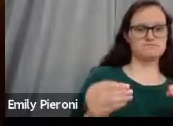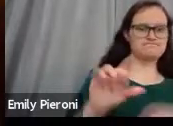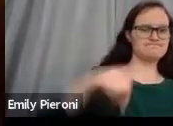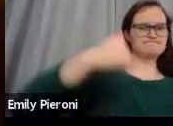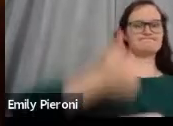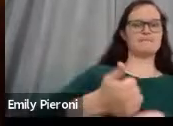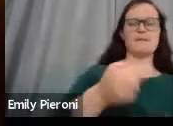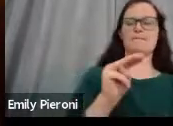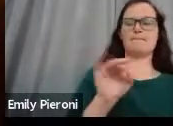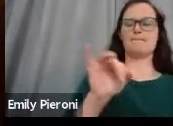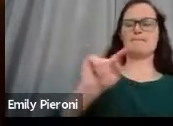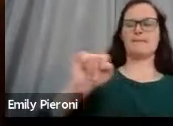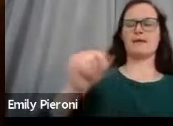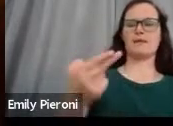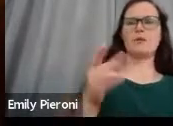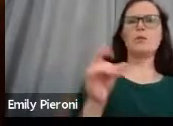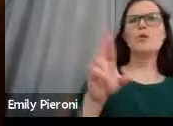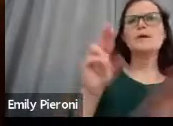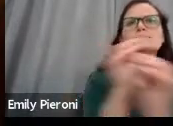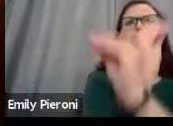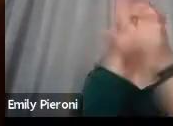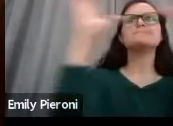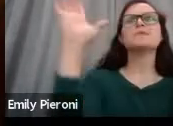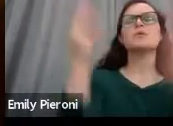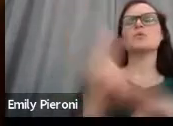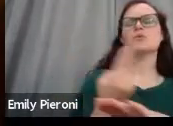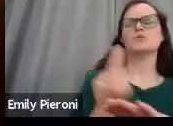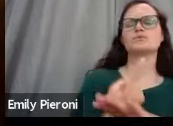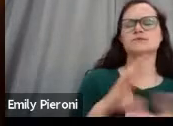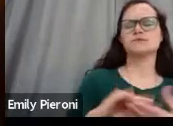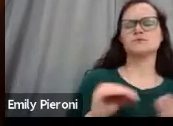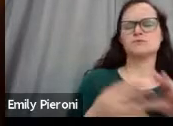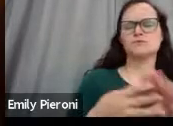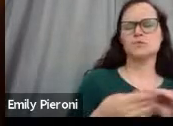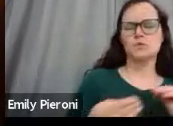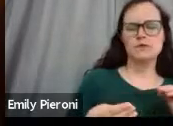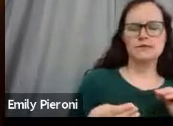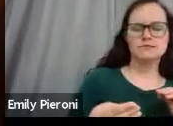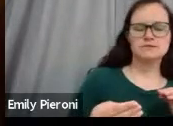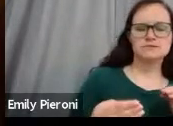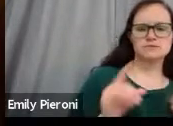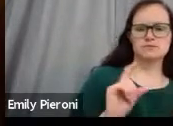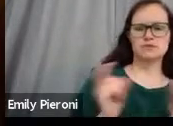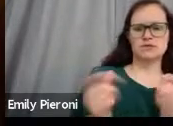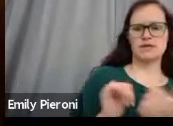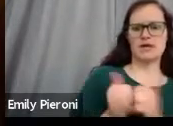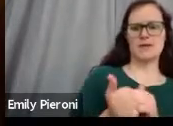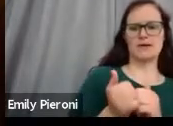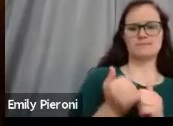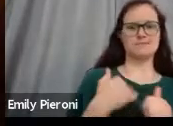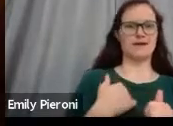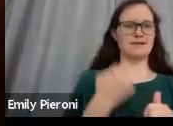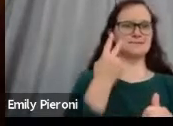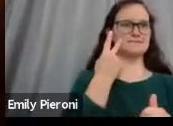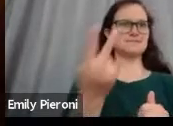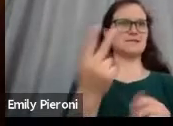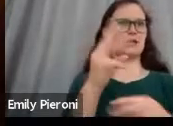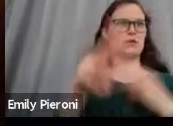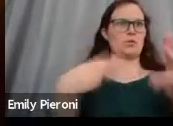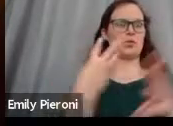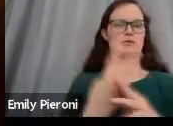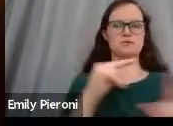we are using the stories to change the way we're viewing the world. And